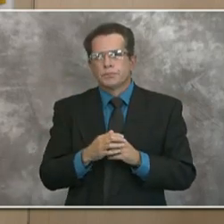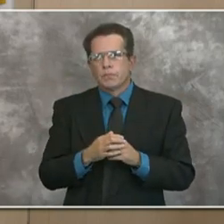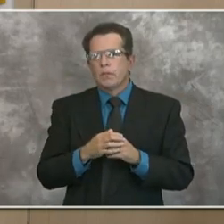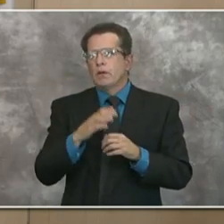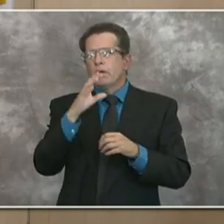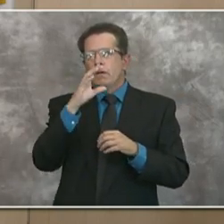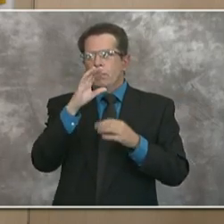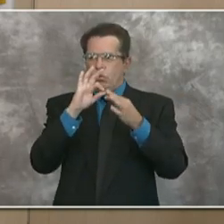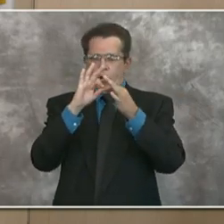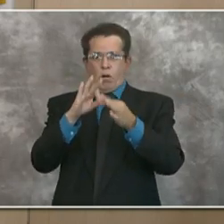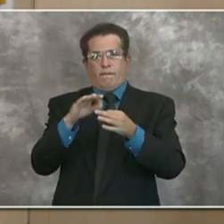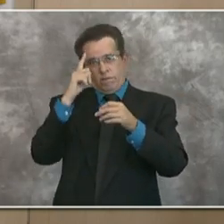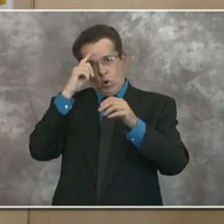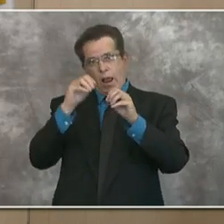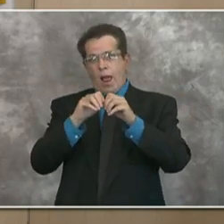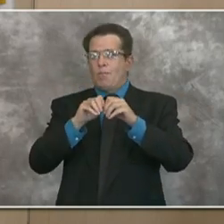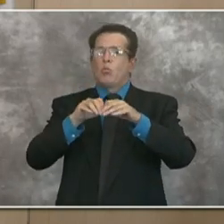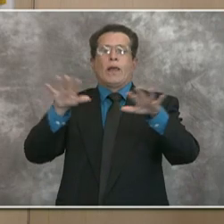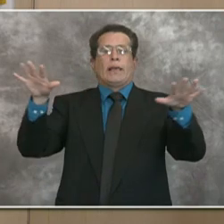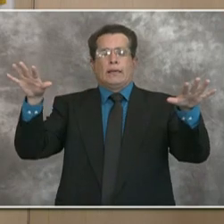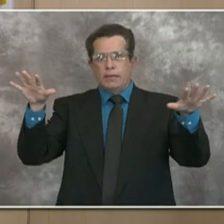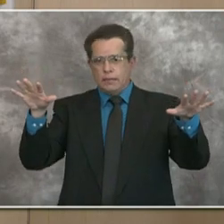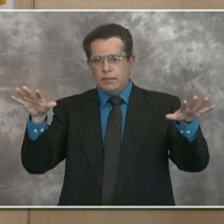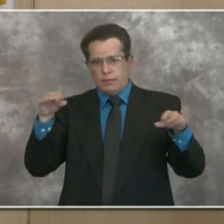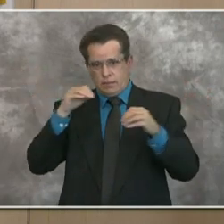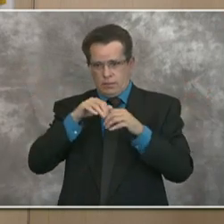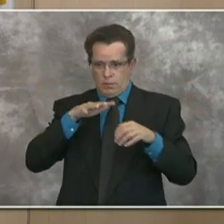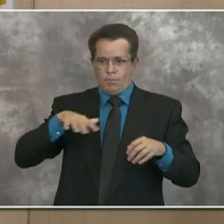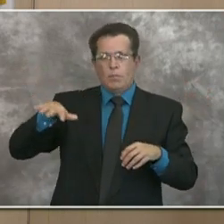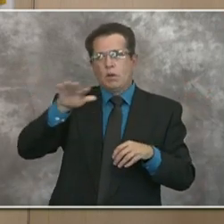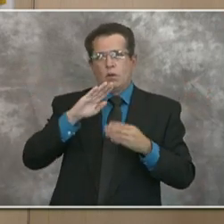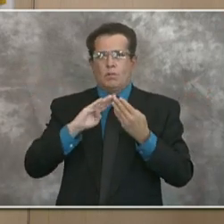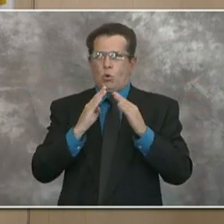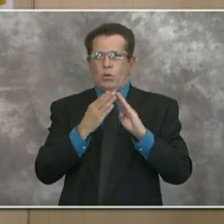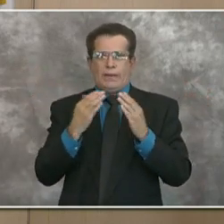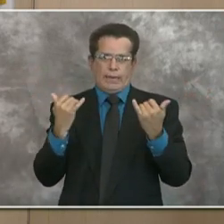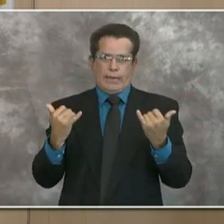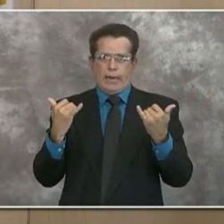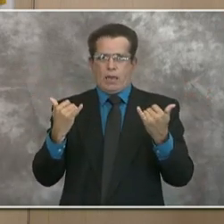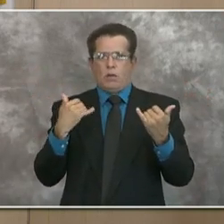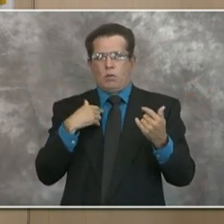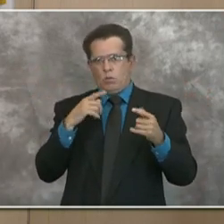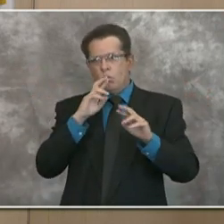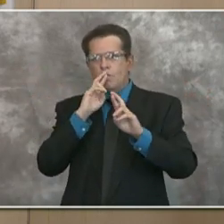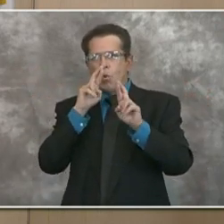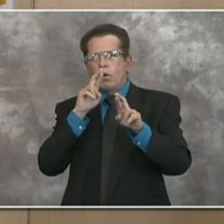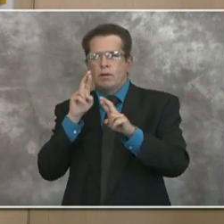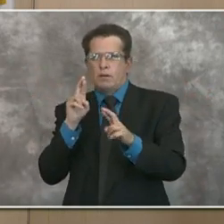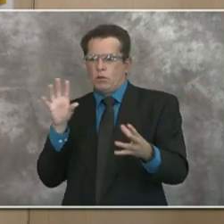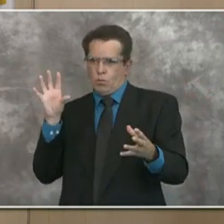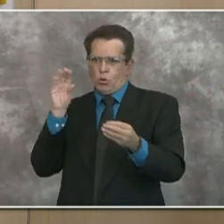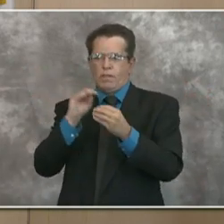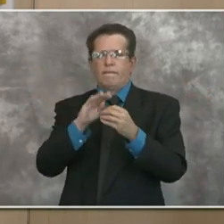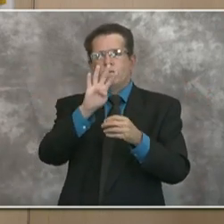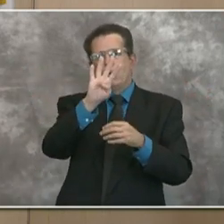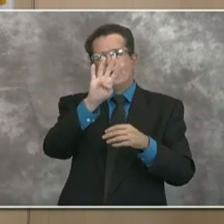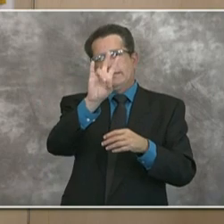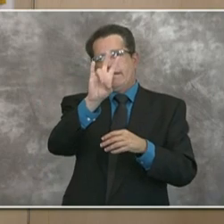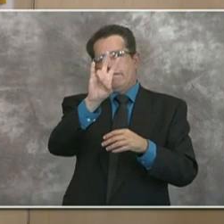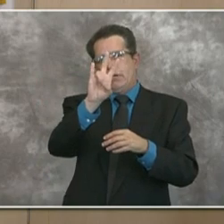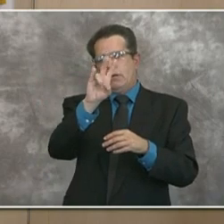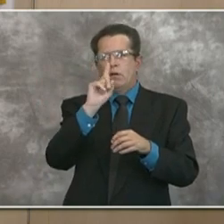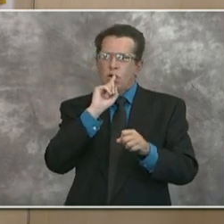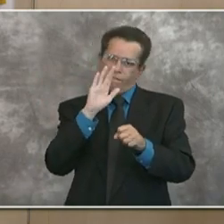So regarding outbreaks in congregate and community settings, today we are reporting a cumulative total of 47